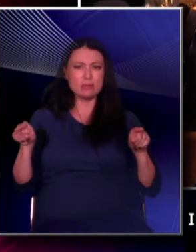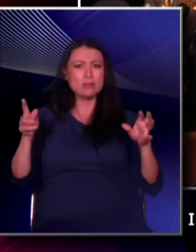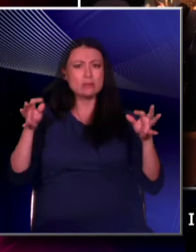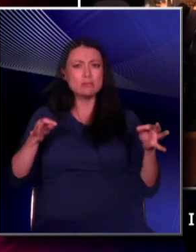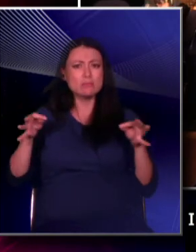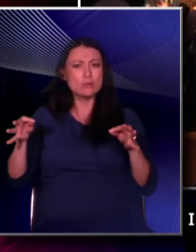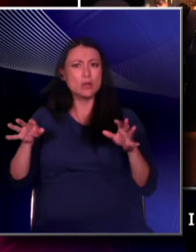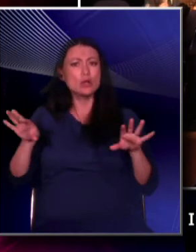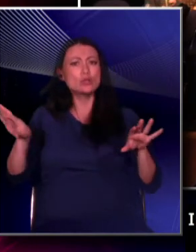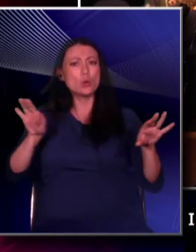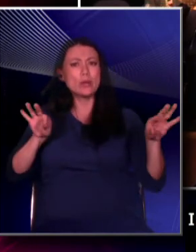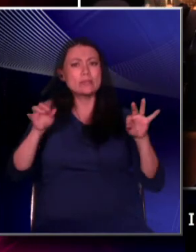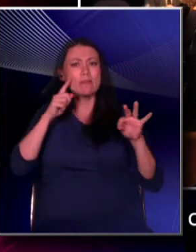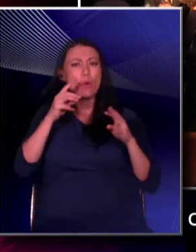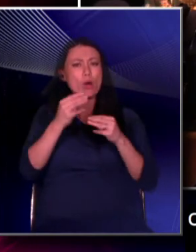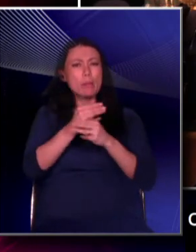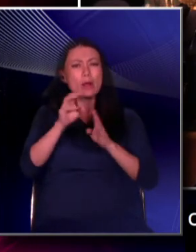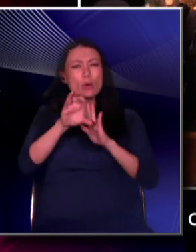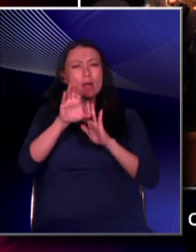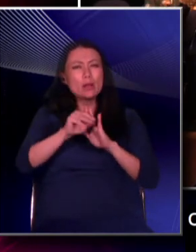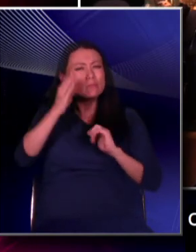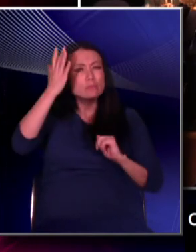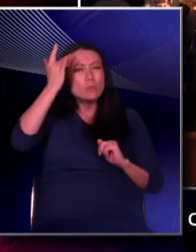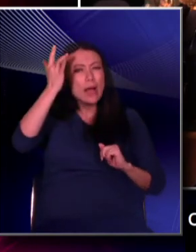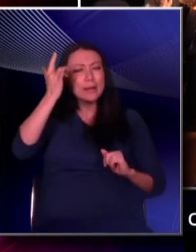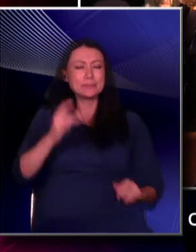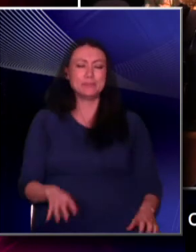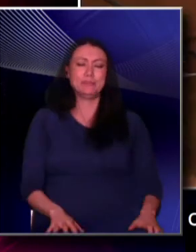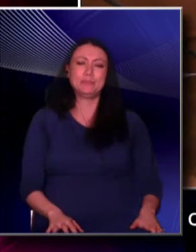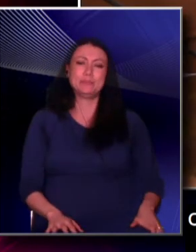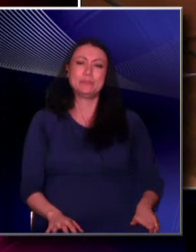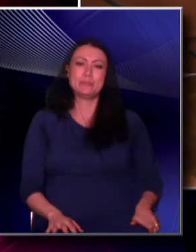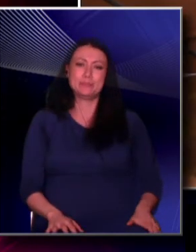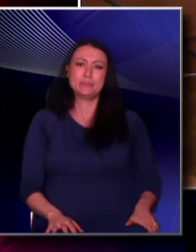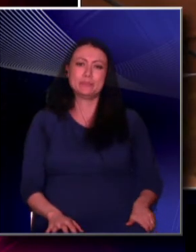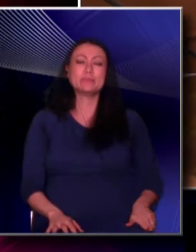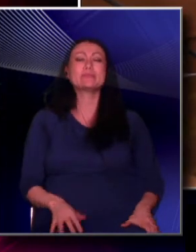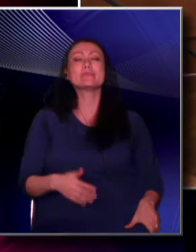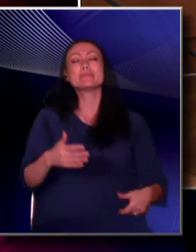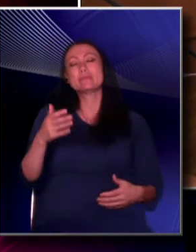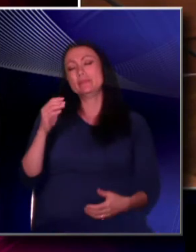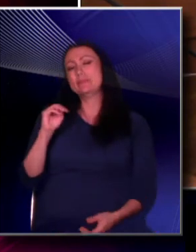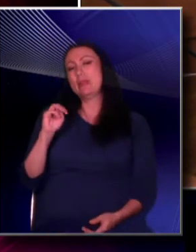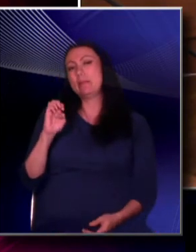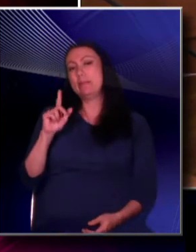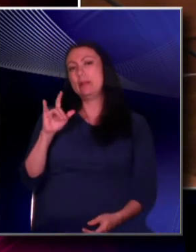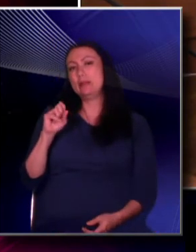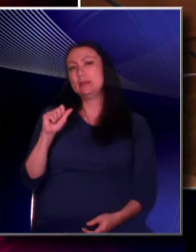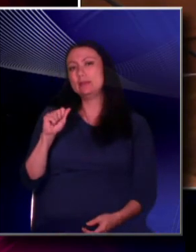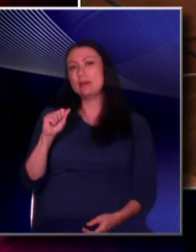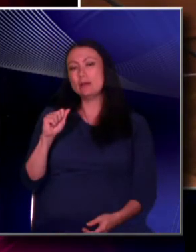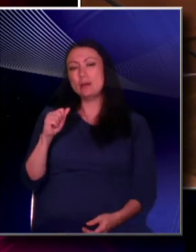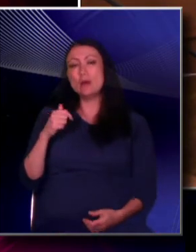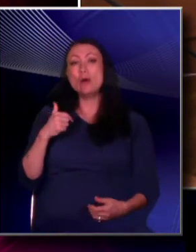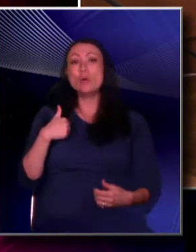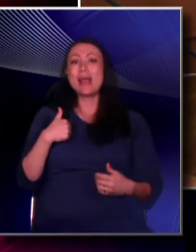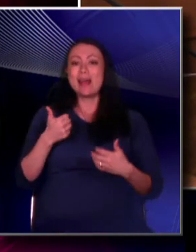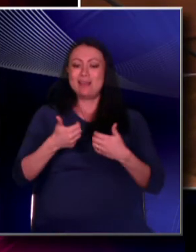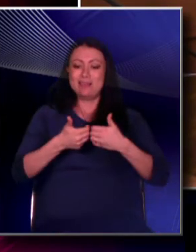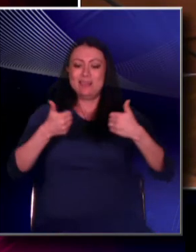for the math curriculum. Can you expand as to why? Okay. We had separate